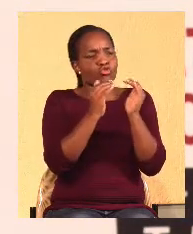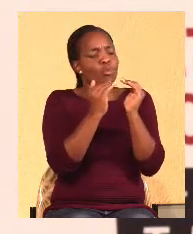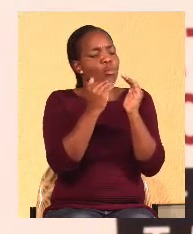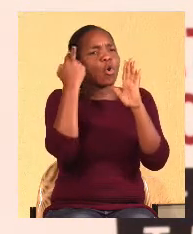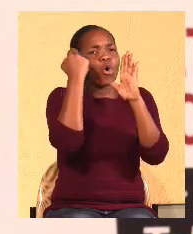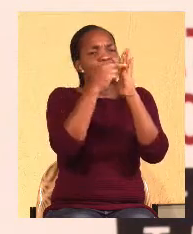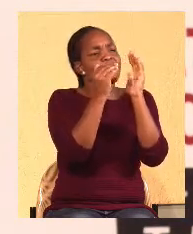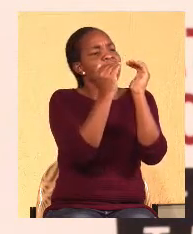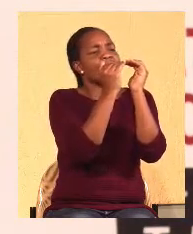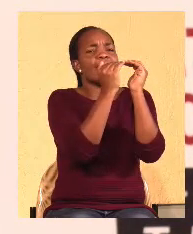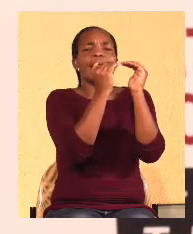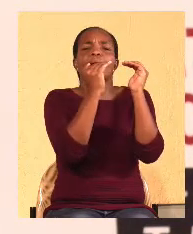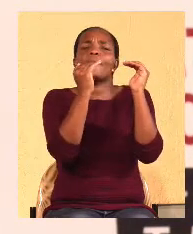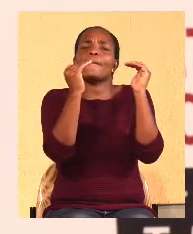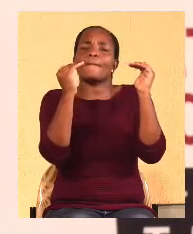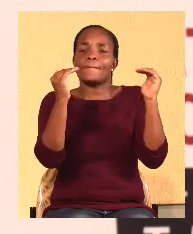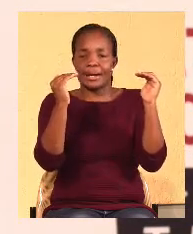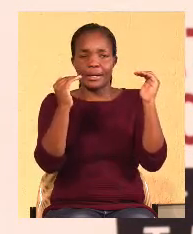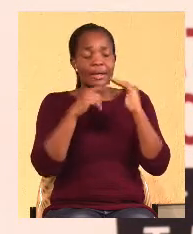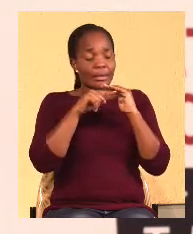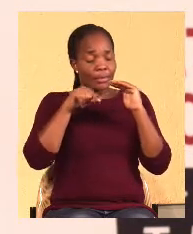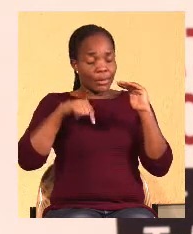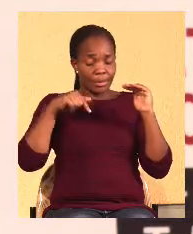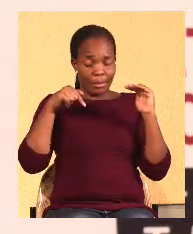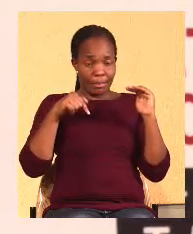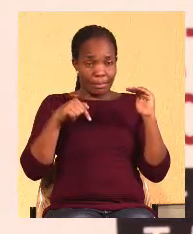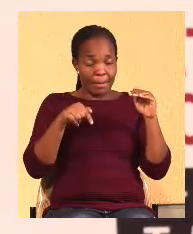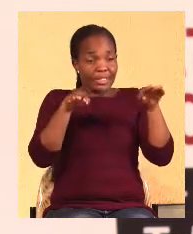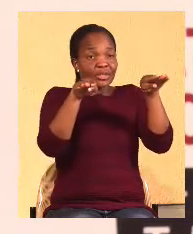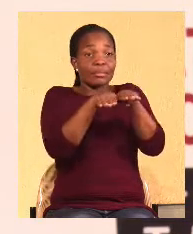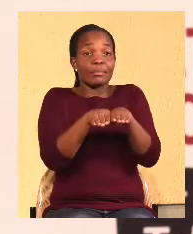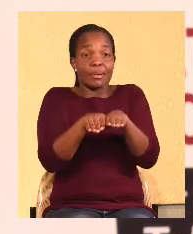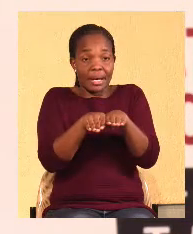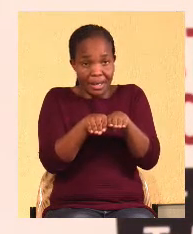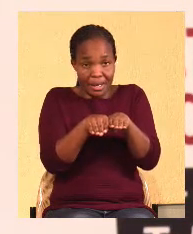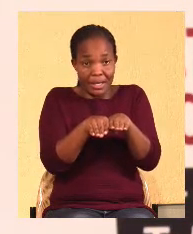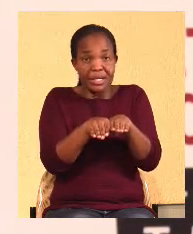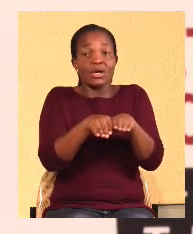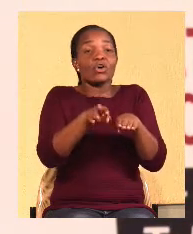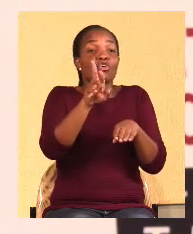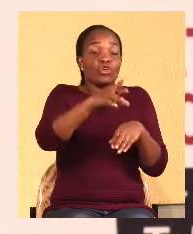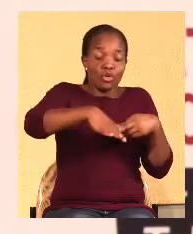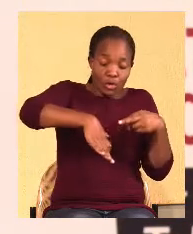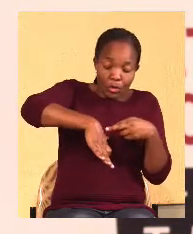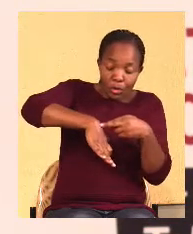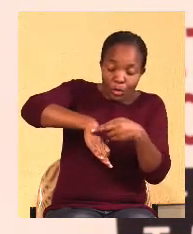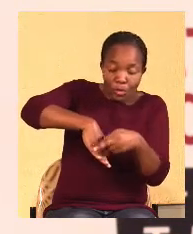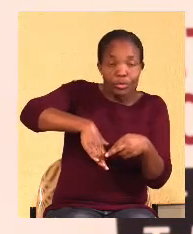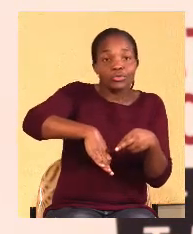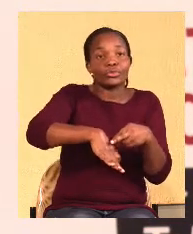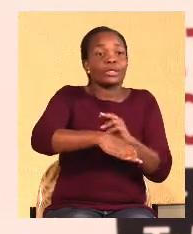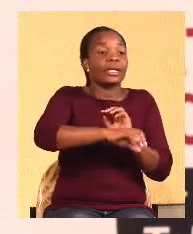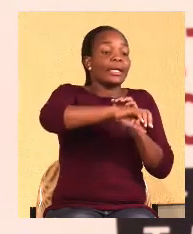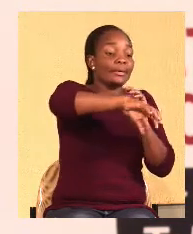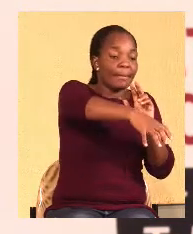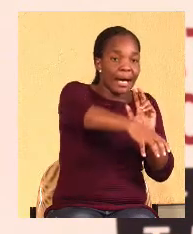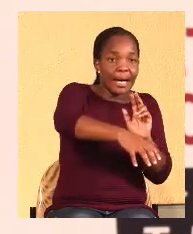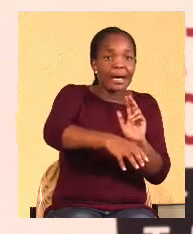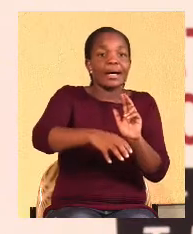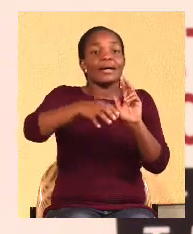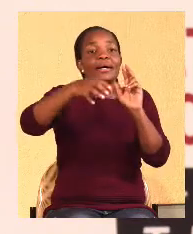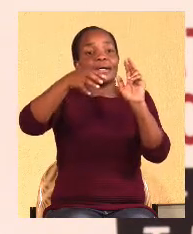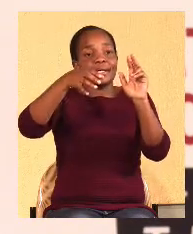all levels. What we do at national level should be done the same at regional level, district level, and up down to the